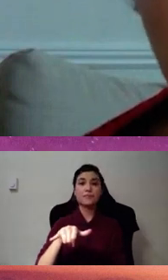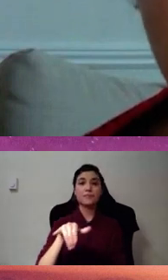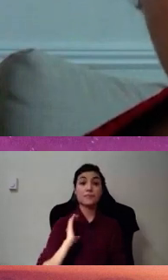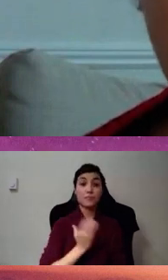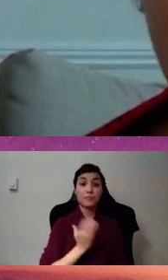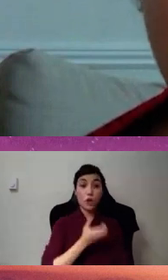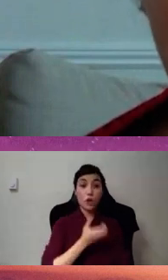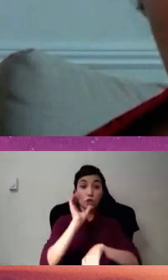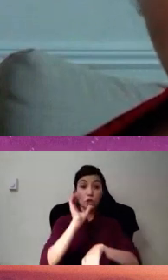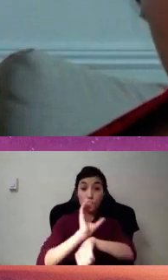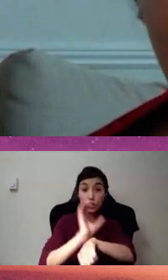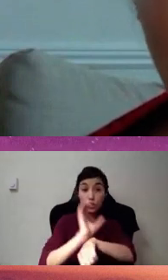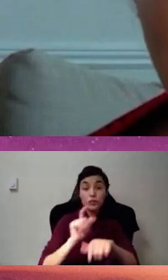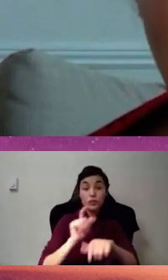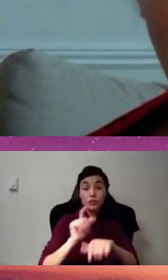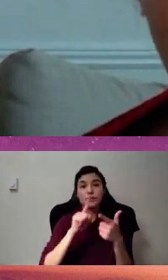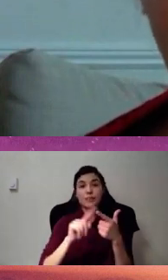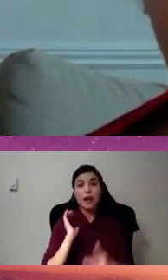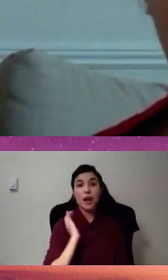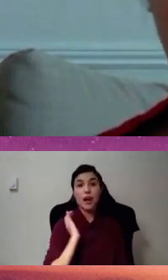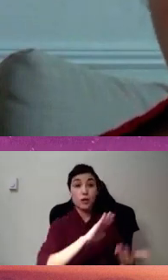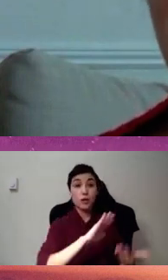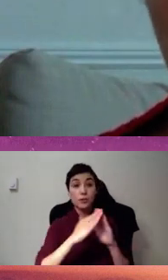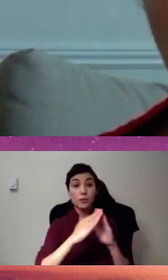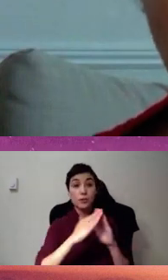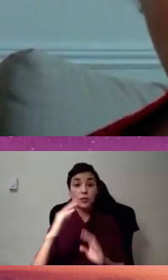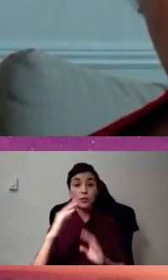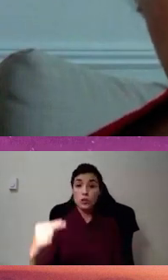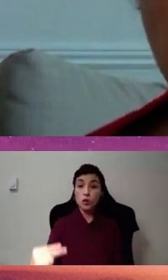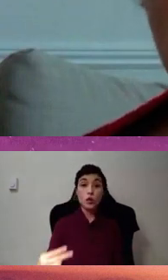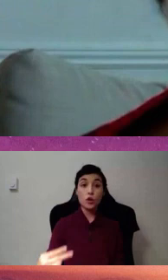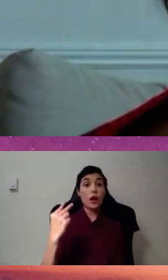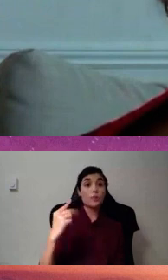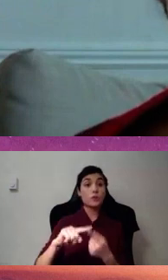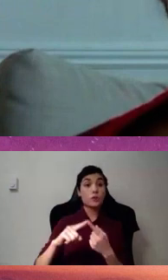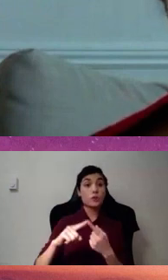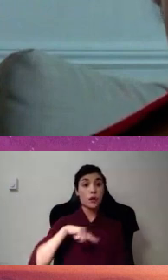churches and communities look up to us for cultural design,